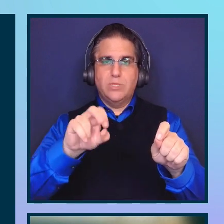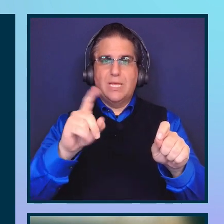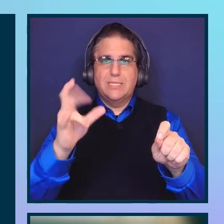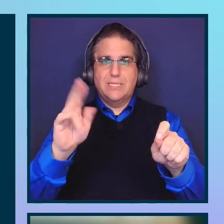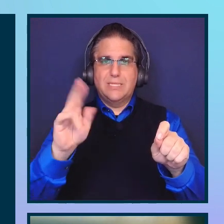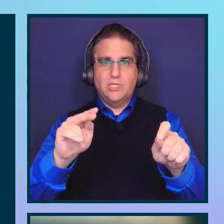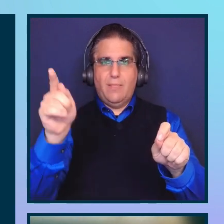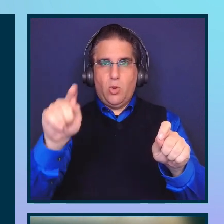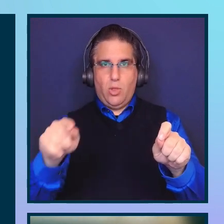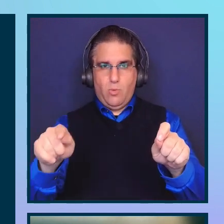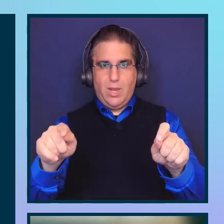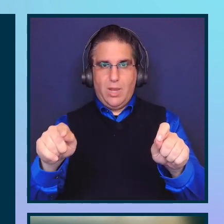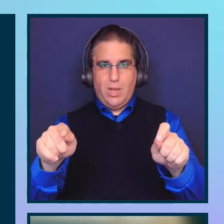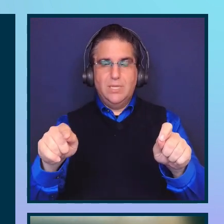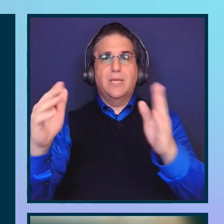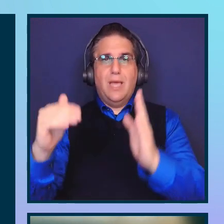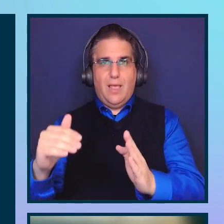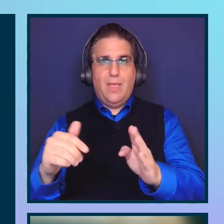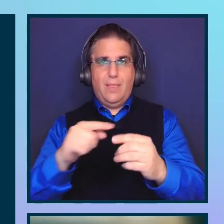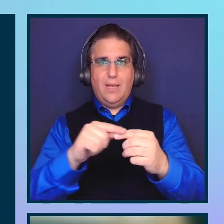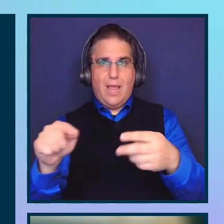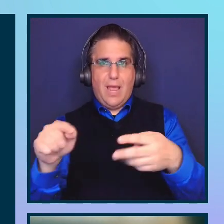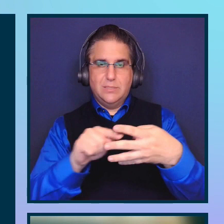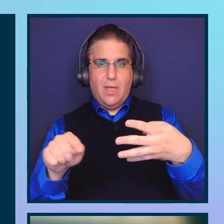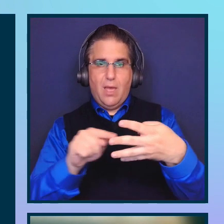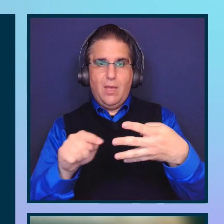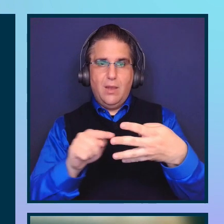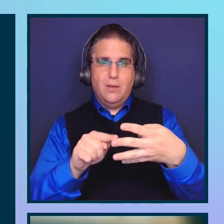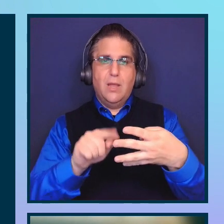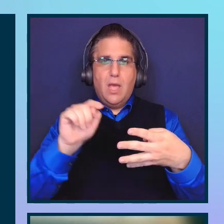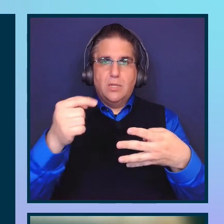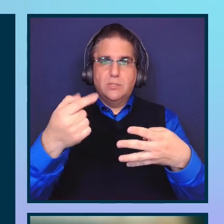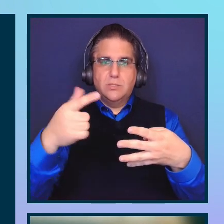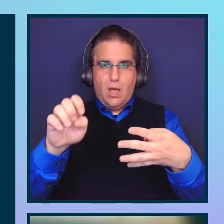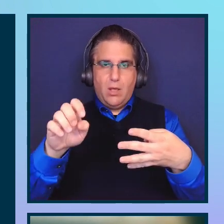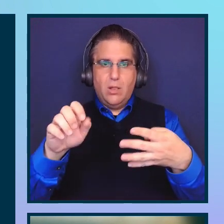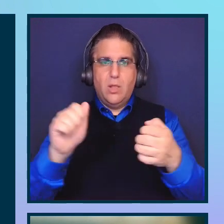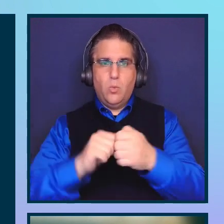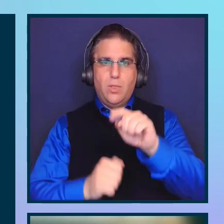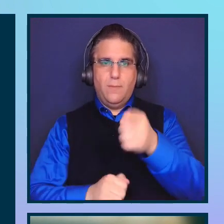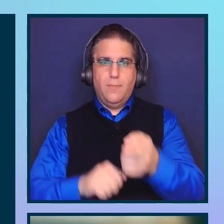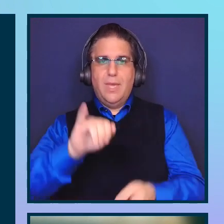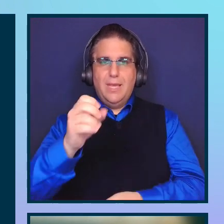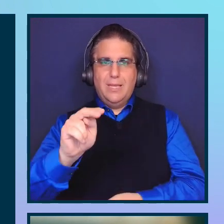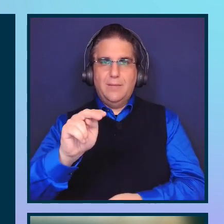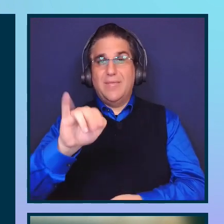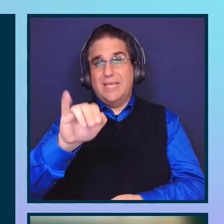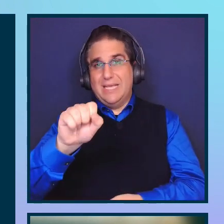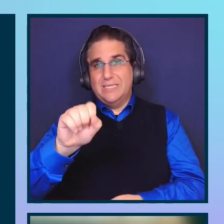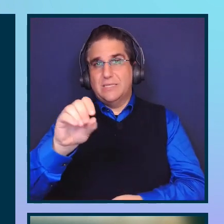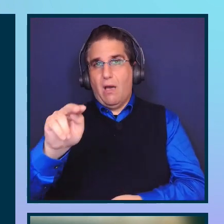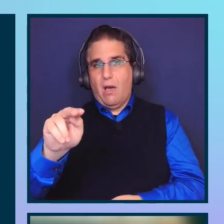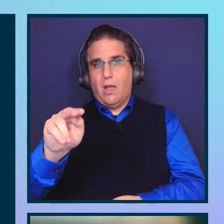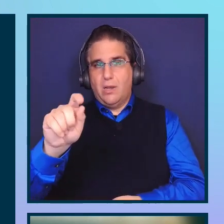curly braces where we are going to specify a toggle with a is on parameter, and we pass